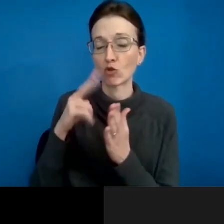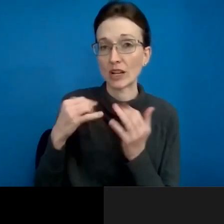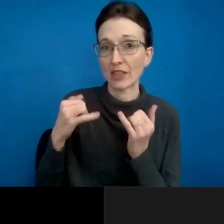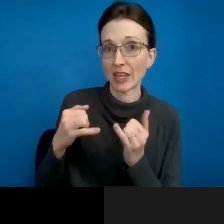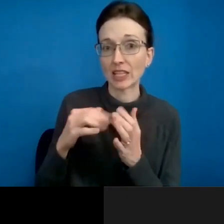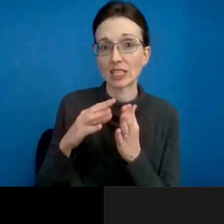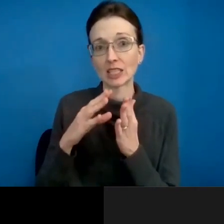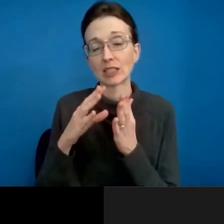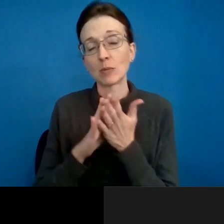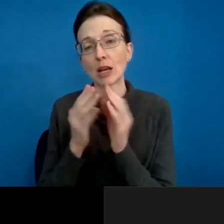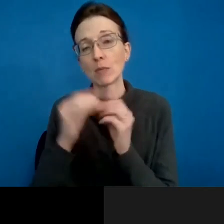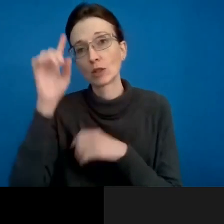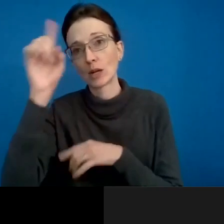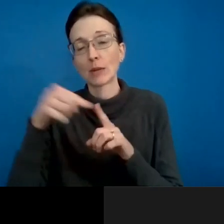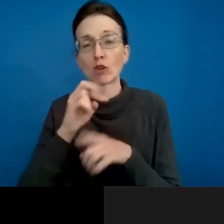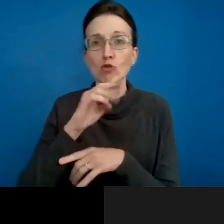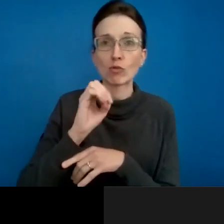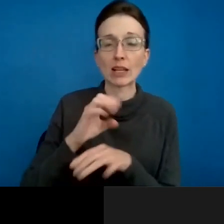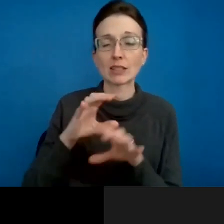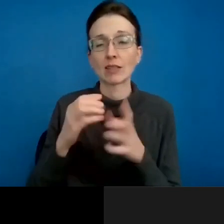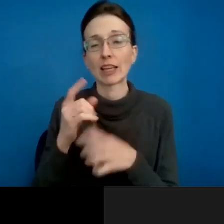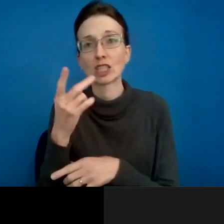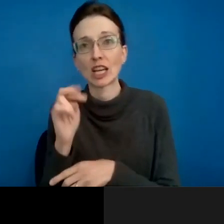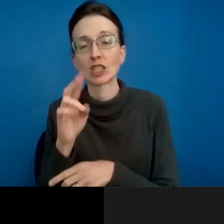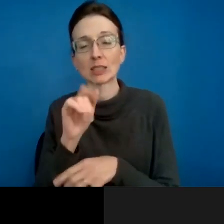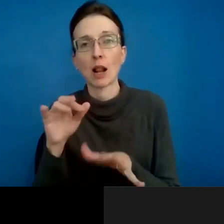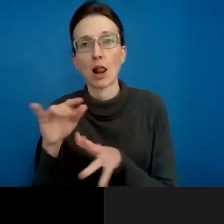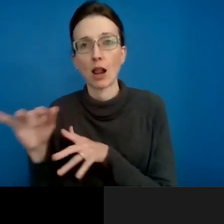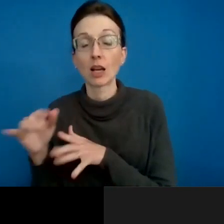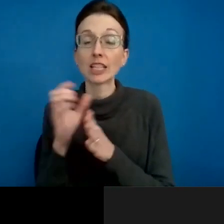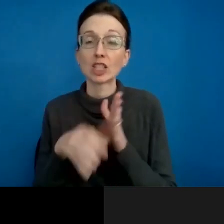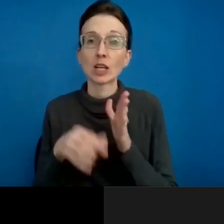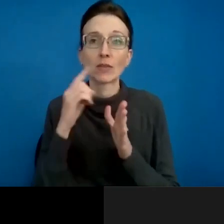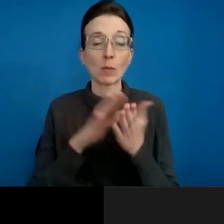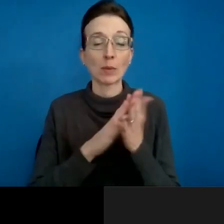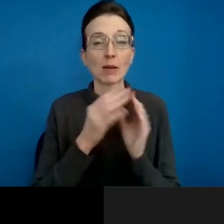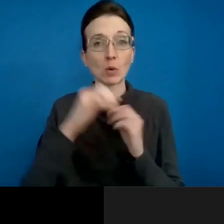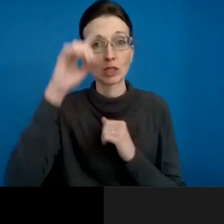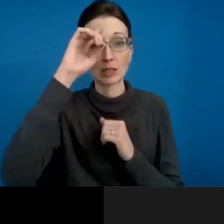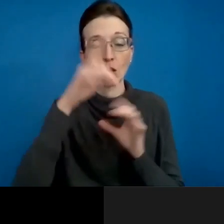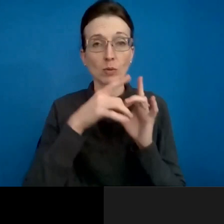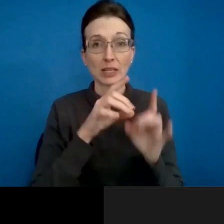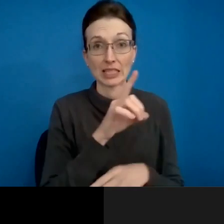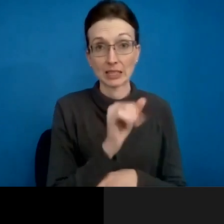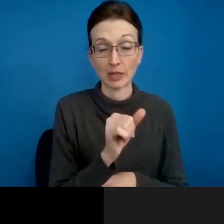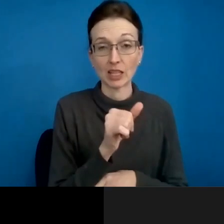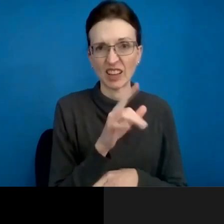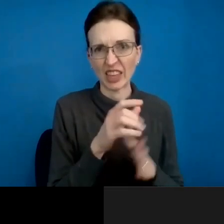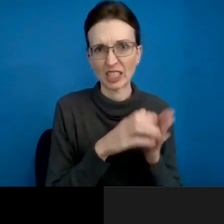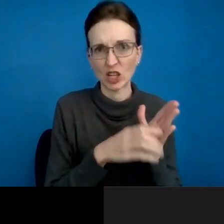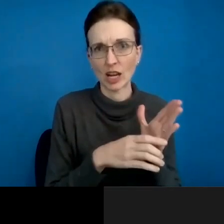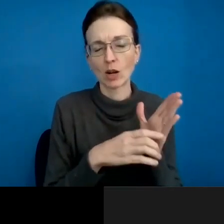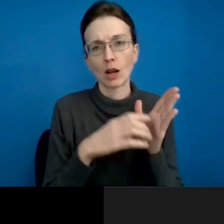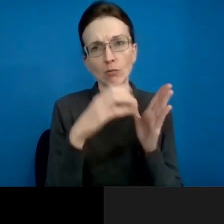Race, Class, Gender, Disability, and More. The chapter on Get Smarter About Disability actually has a whole